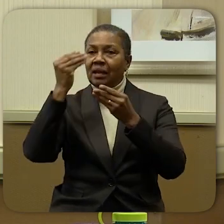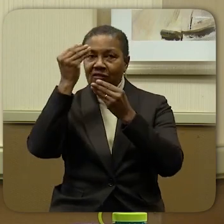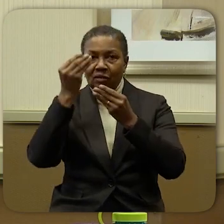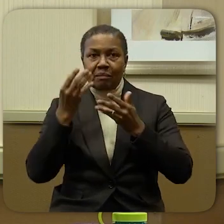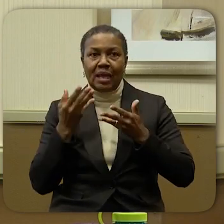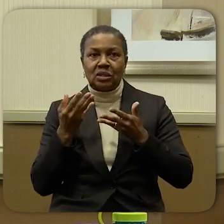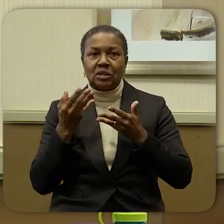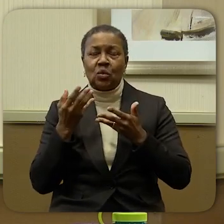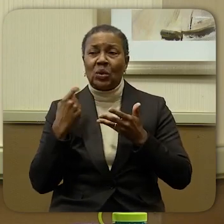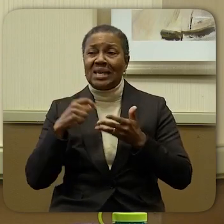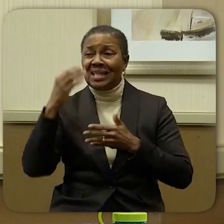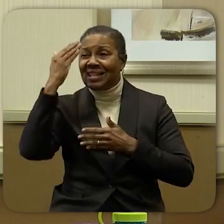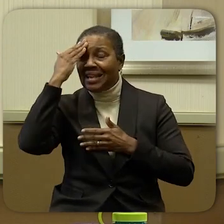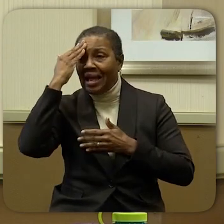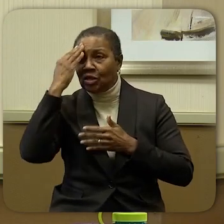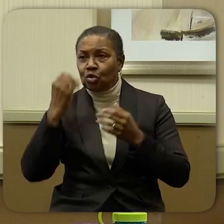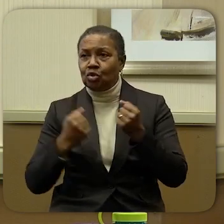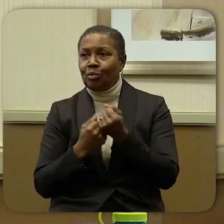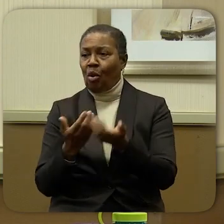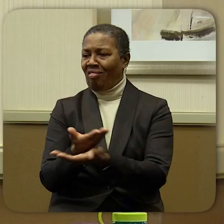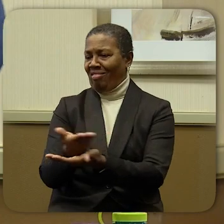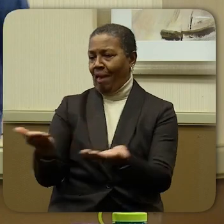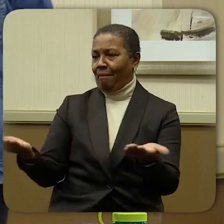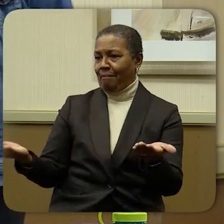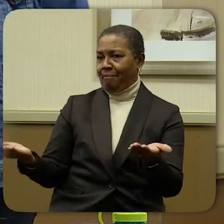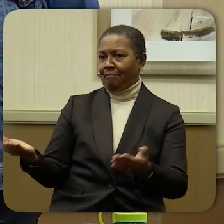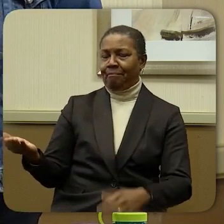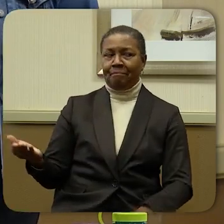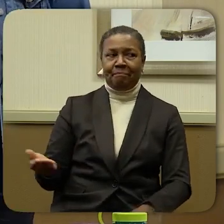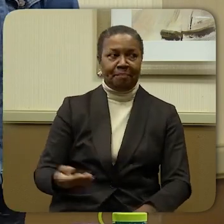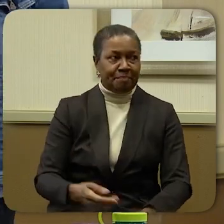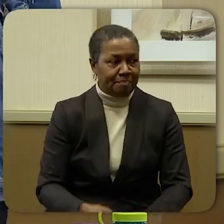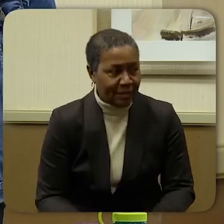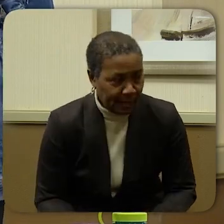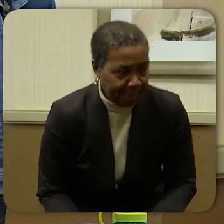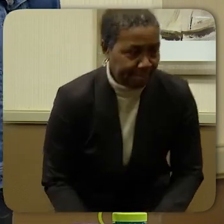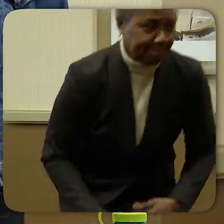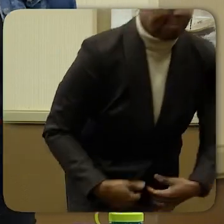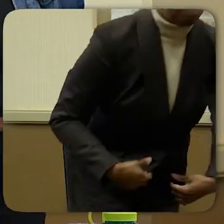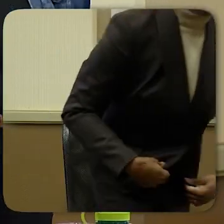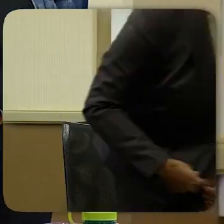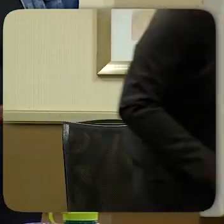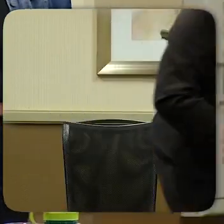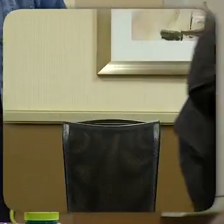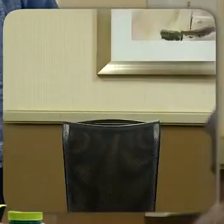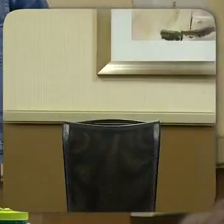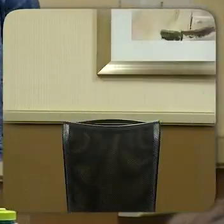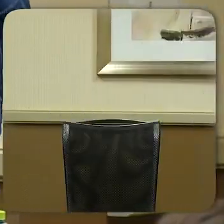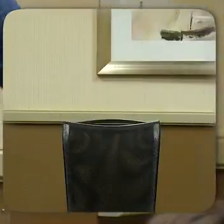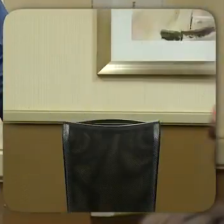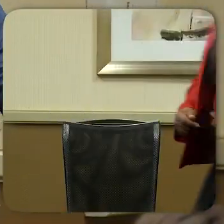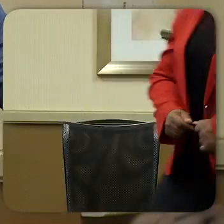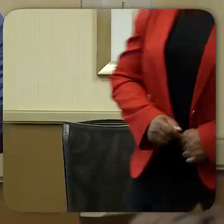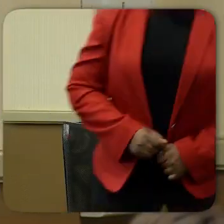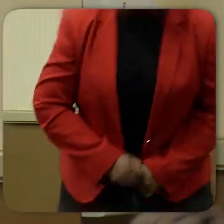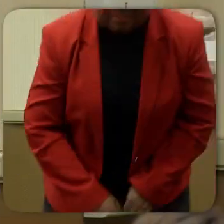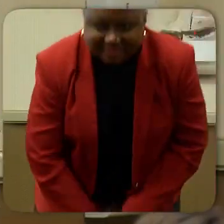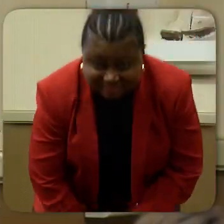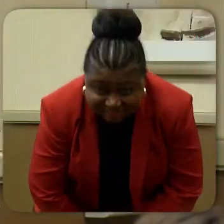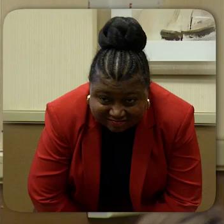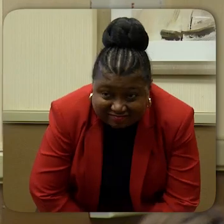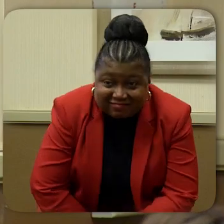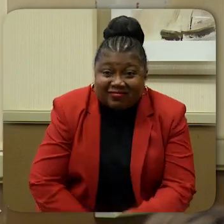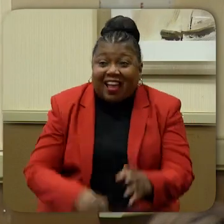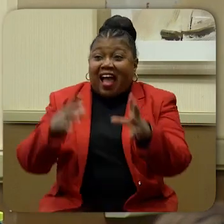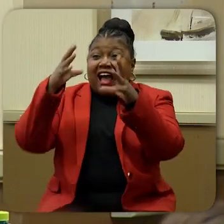information and knowledge to support them. Yeah, and I thank you for saying that. I had summarized what you said as like, it's a lot, right?